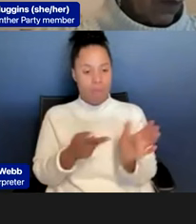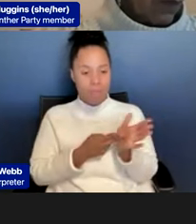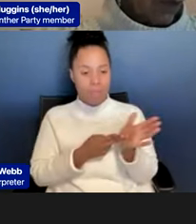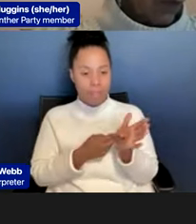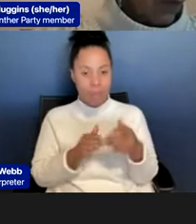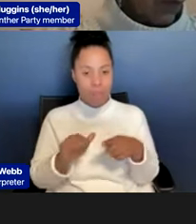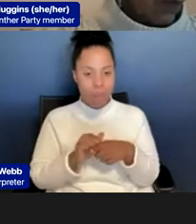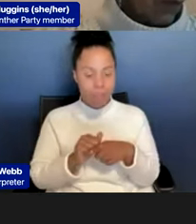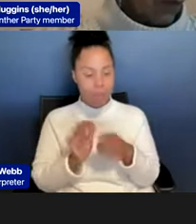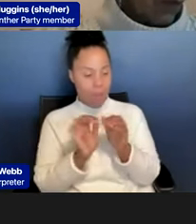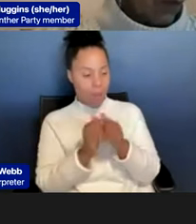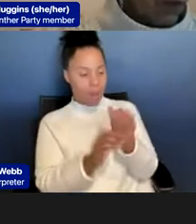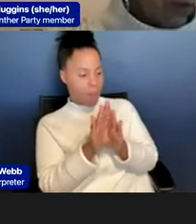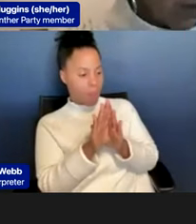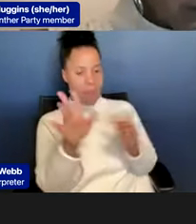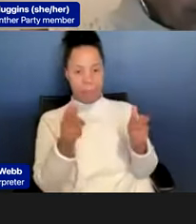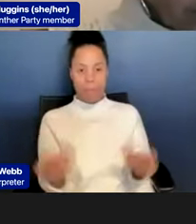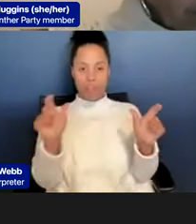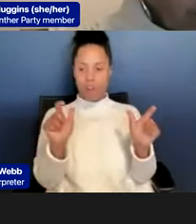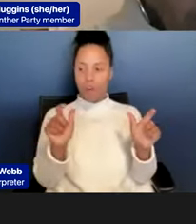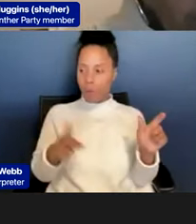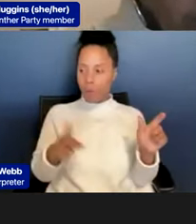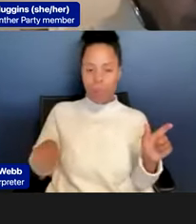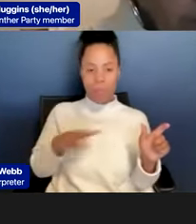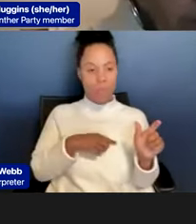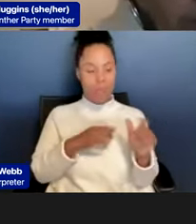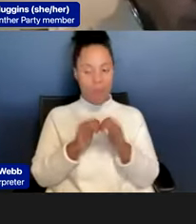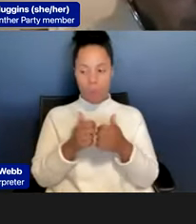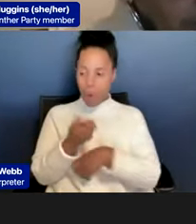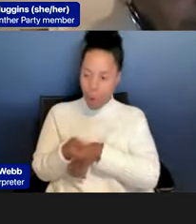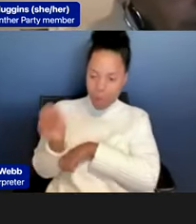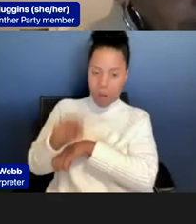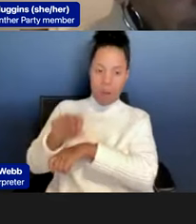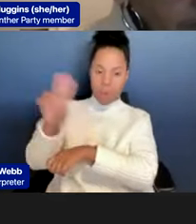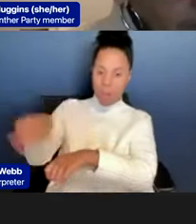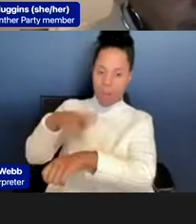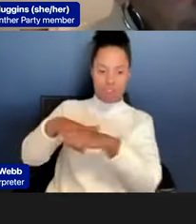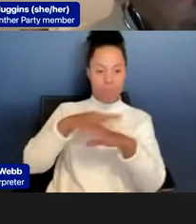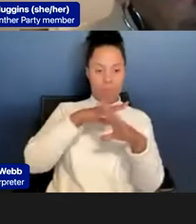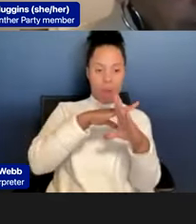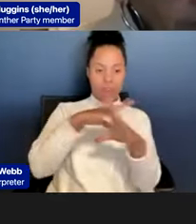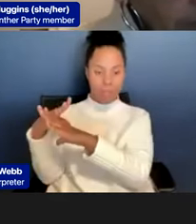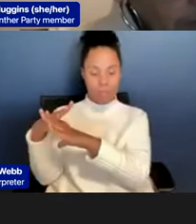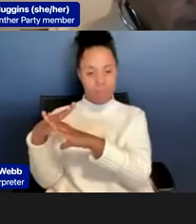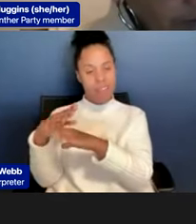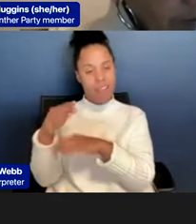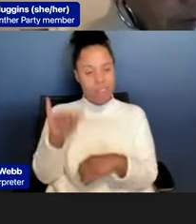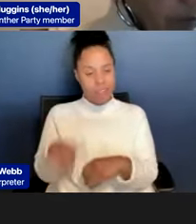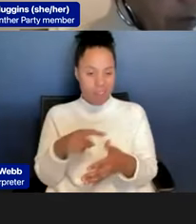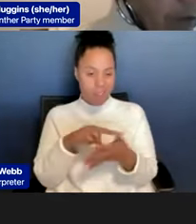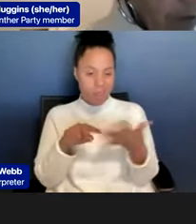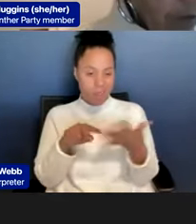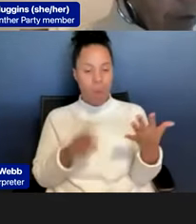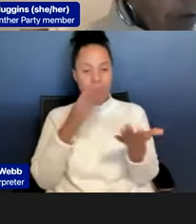the bigger we? How do we overcome national boundaries? These are some of the questions that we'll be discussing today. And I'm